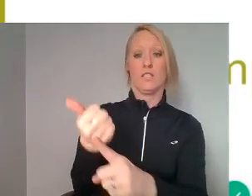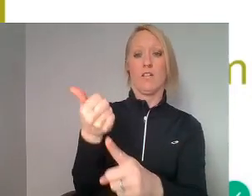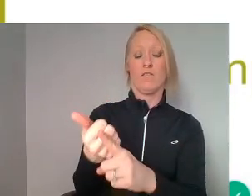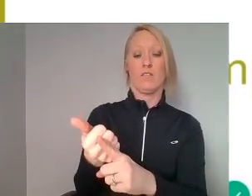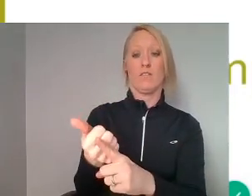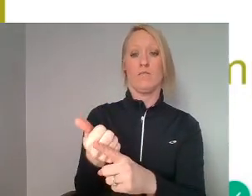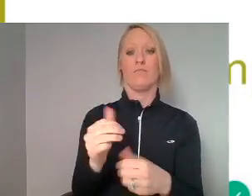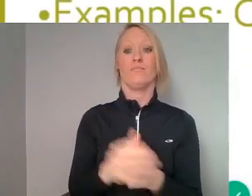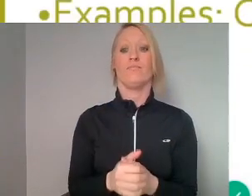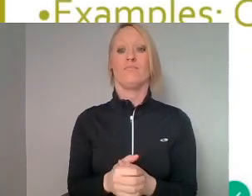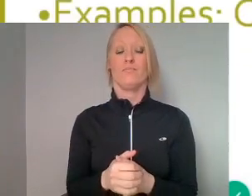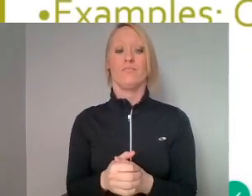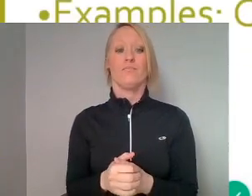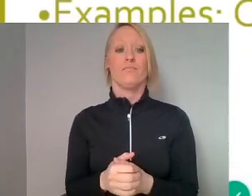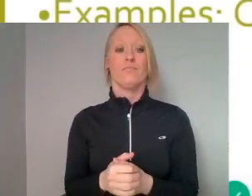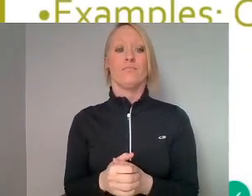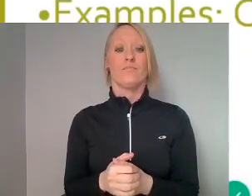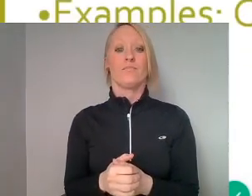broccoli and cauliflower.